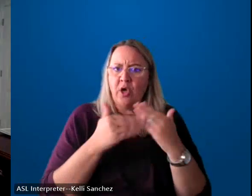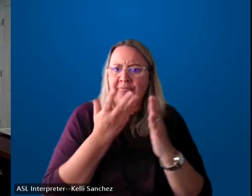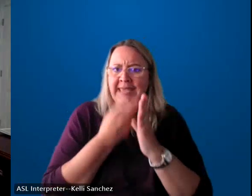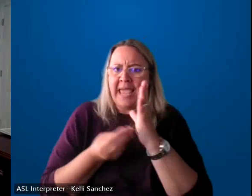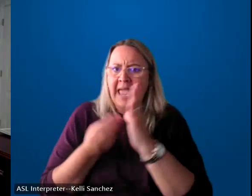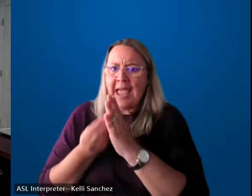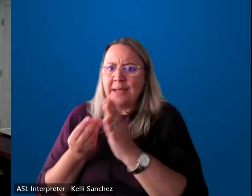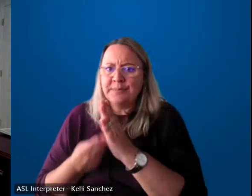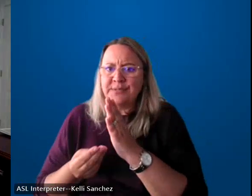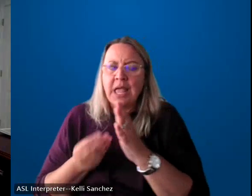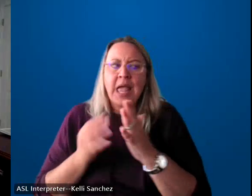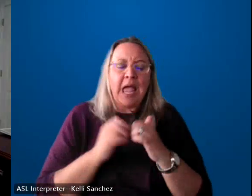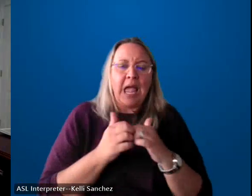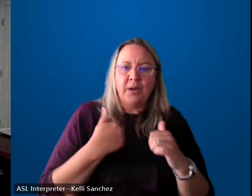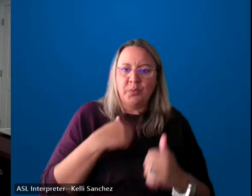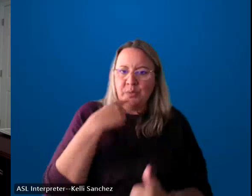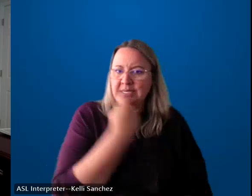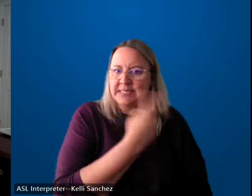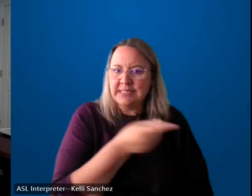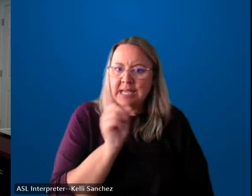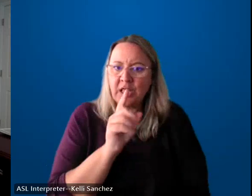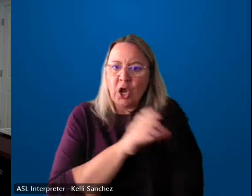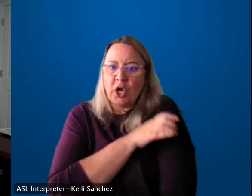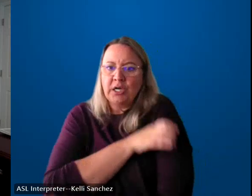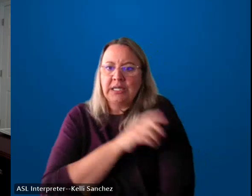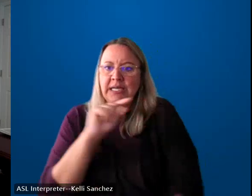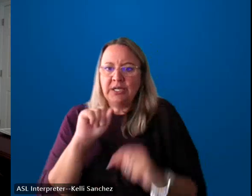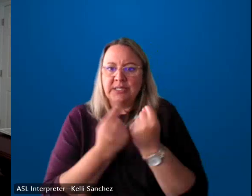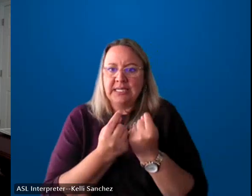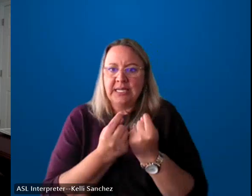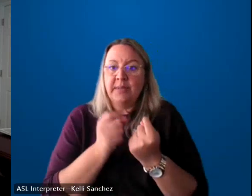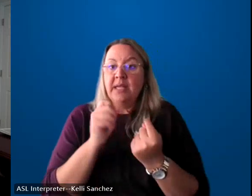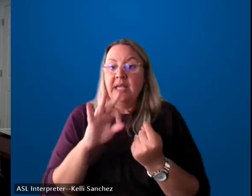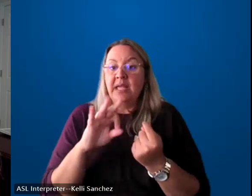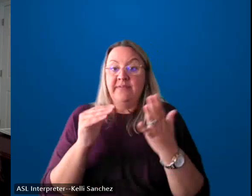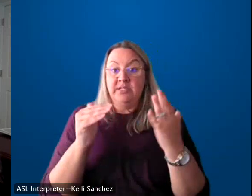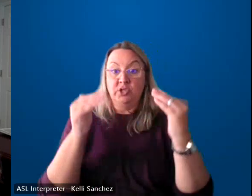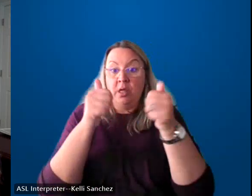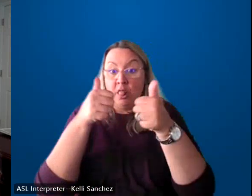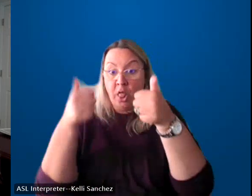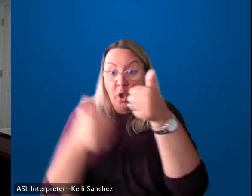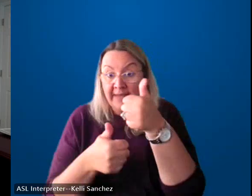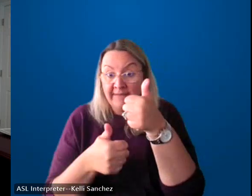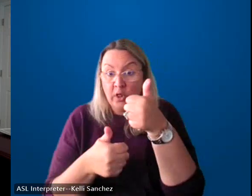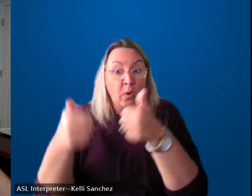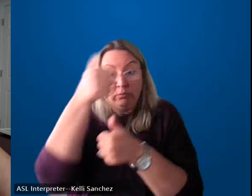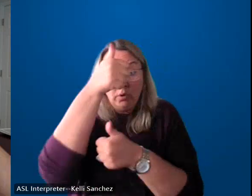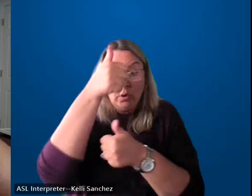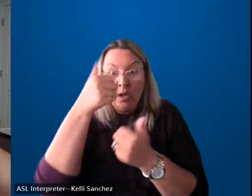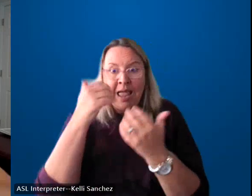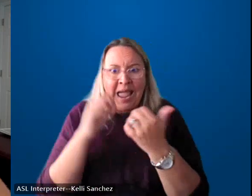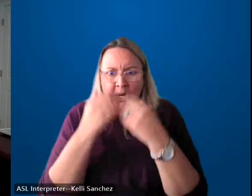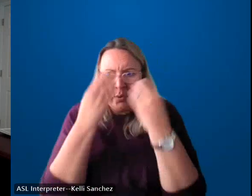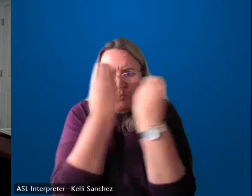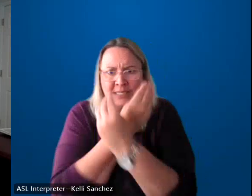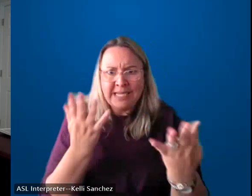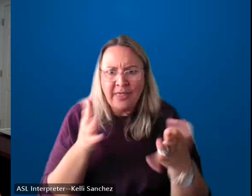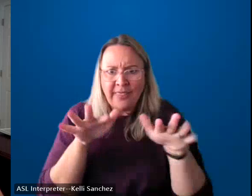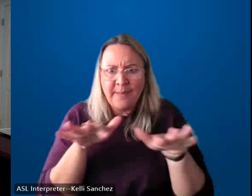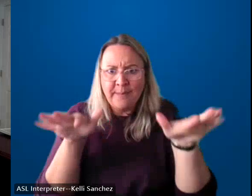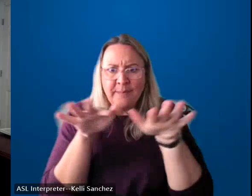go and tell our clinical team, whether it be lower level or higher level